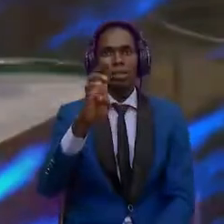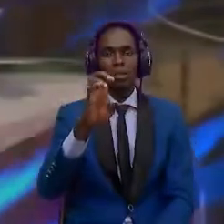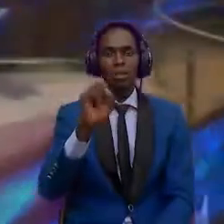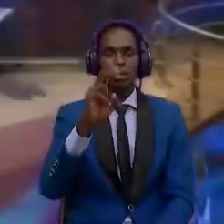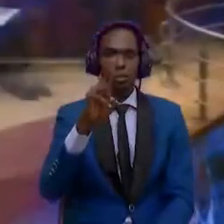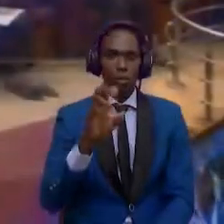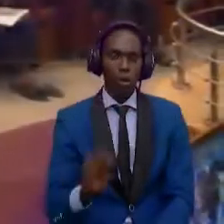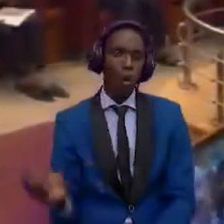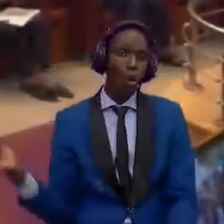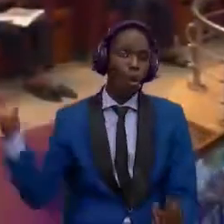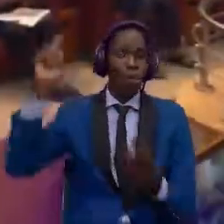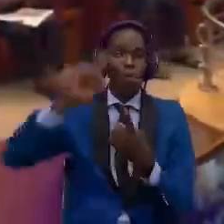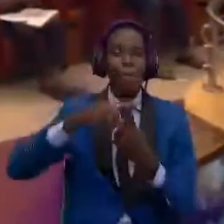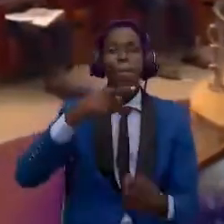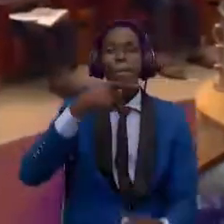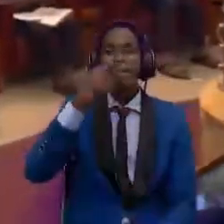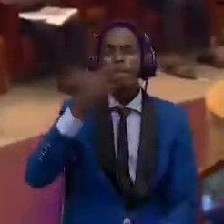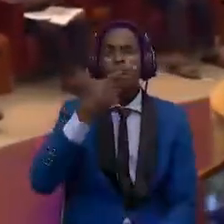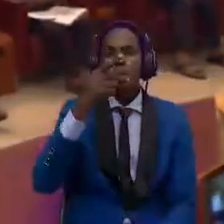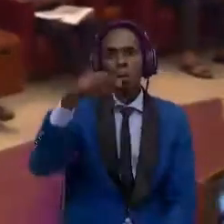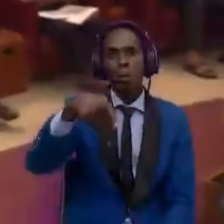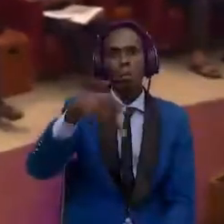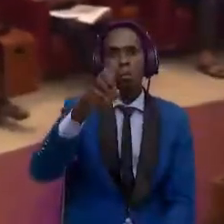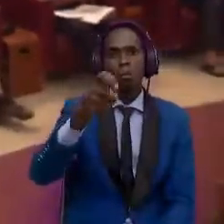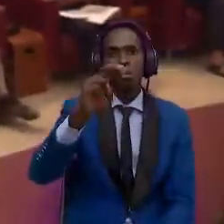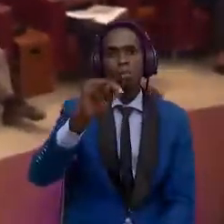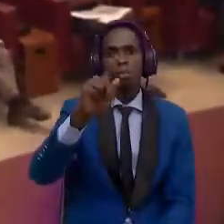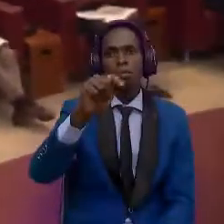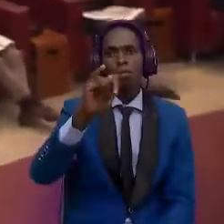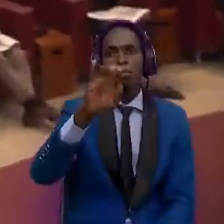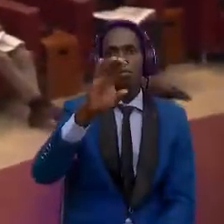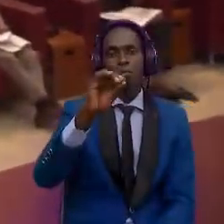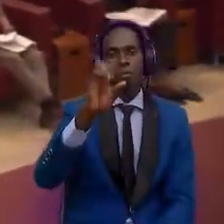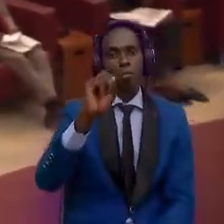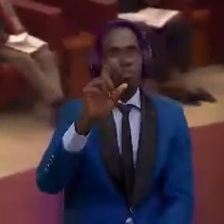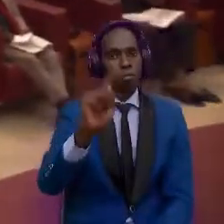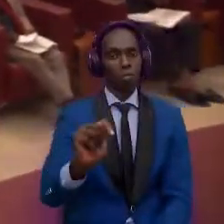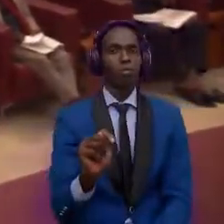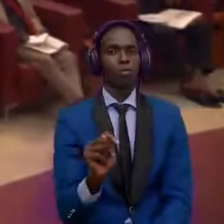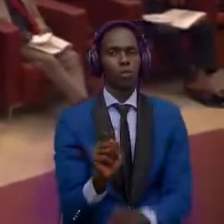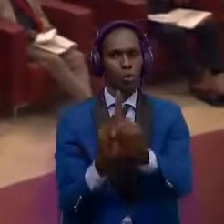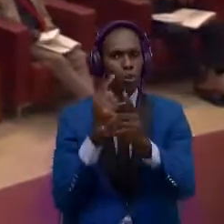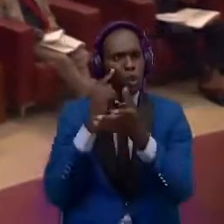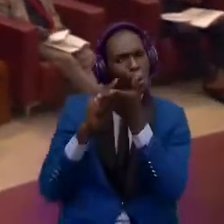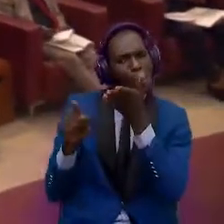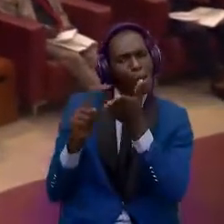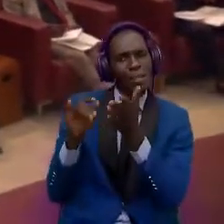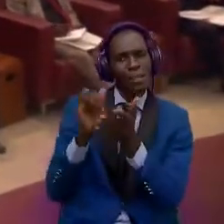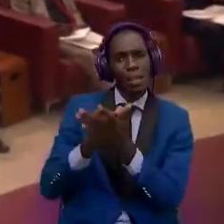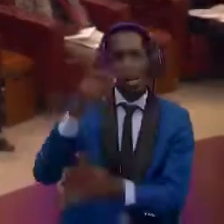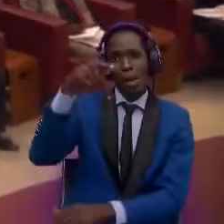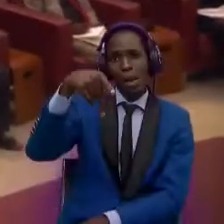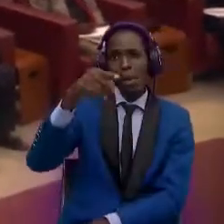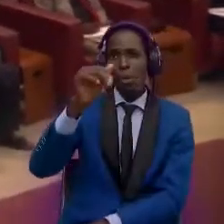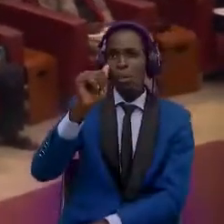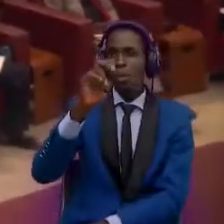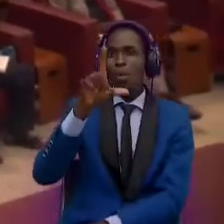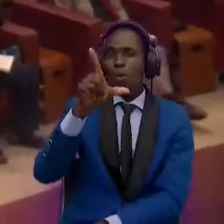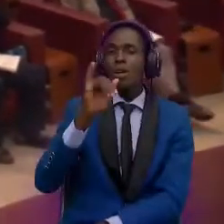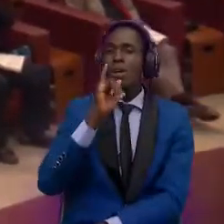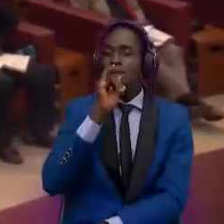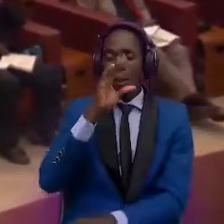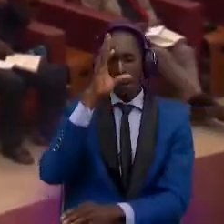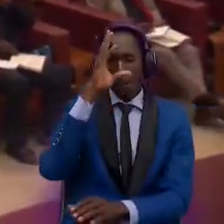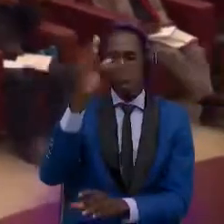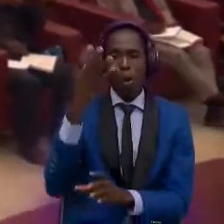until Pentecost. Have you noticed that Paul the apostle is a man of great plan? He didn't just say, okay,